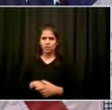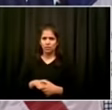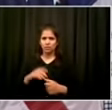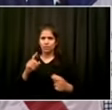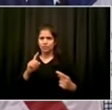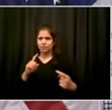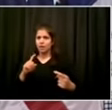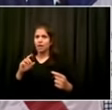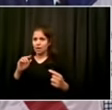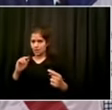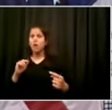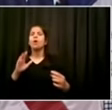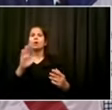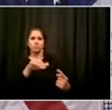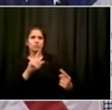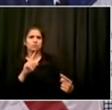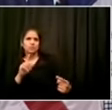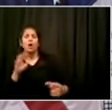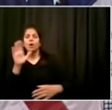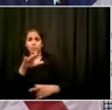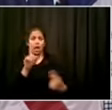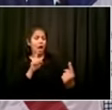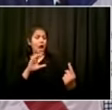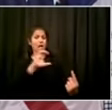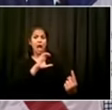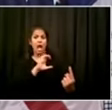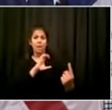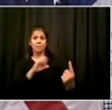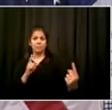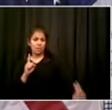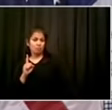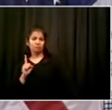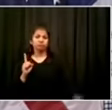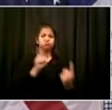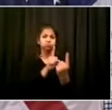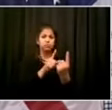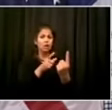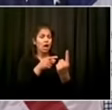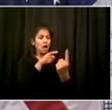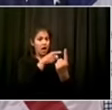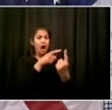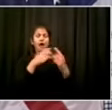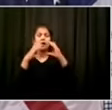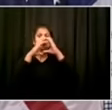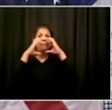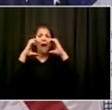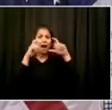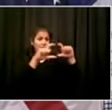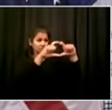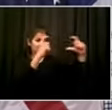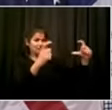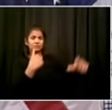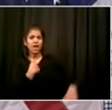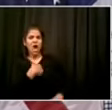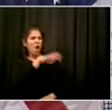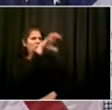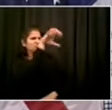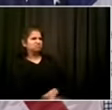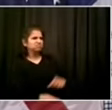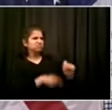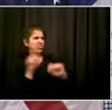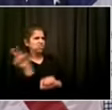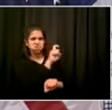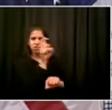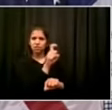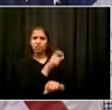officer, who was supposed to be supervising the officer who pushed the woman to the ground and did not.